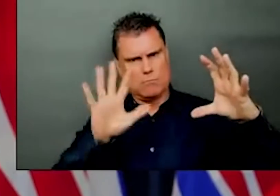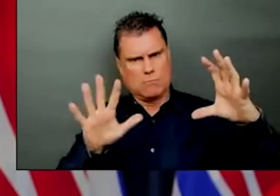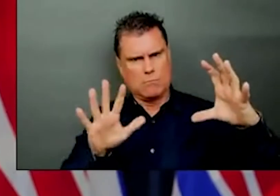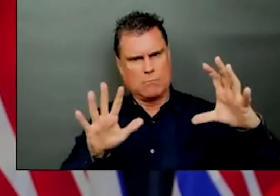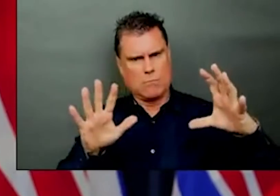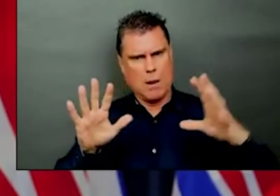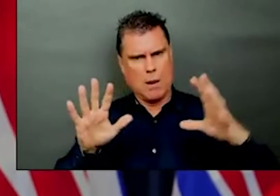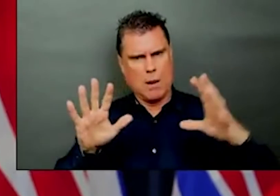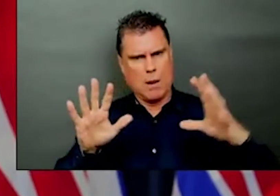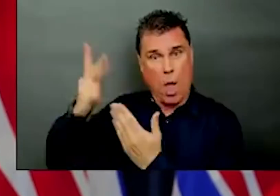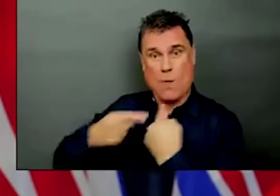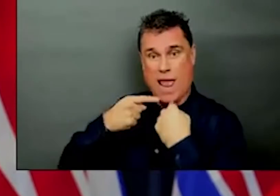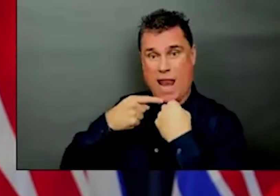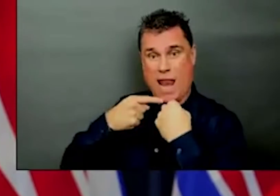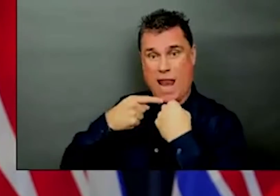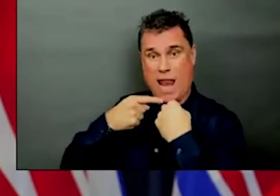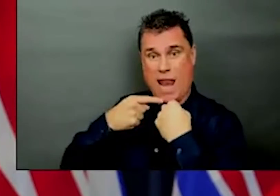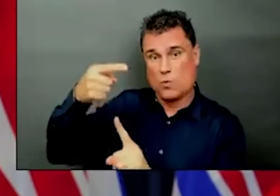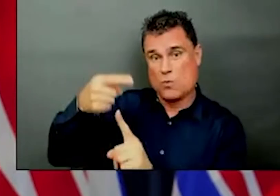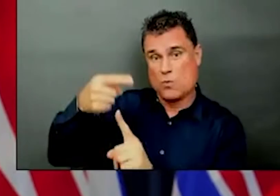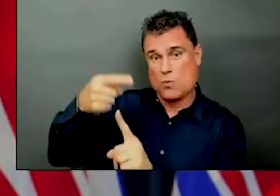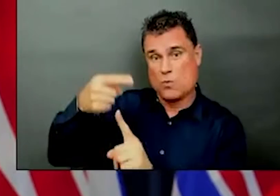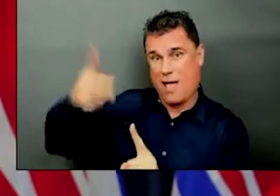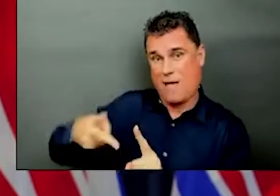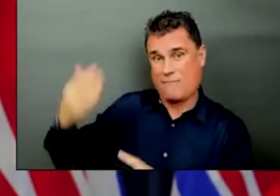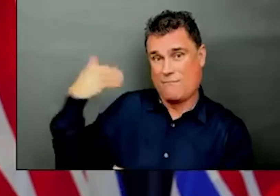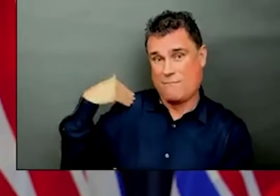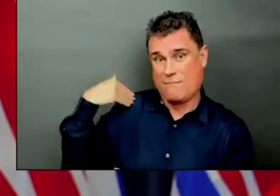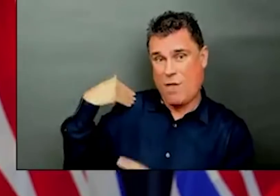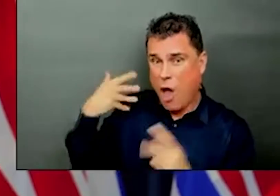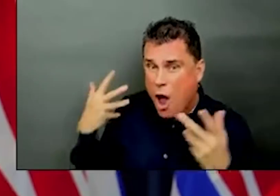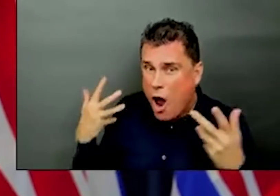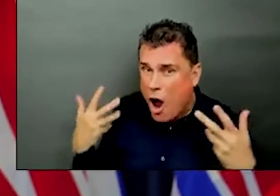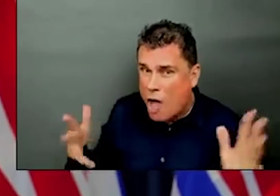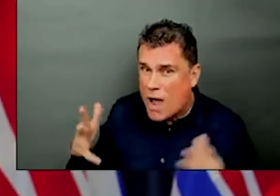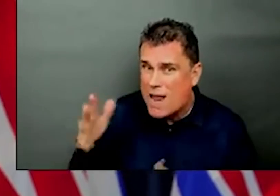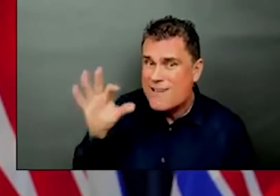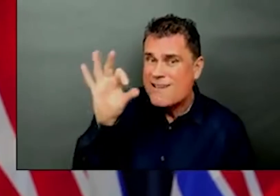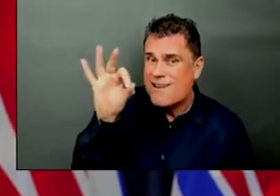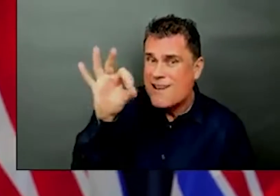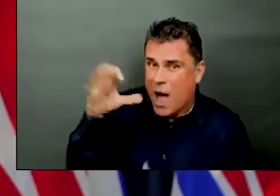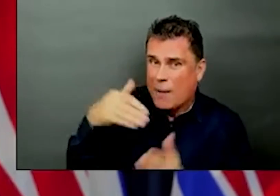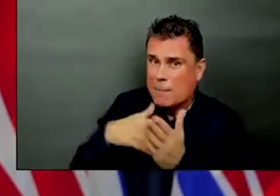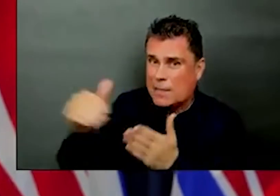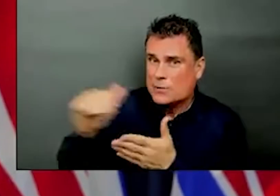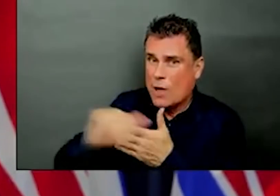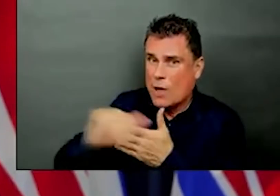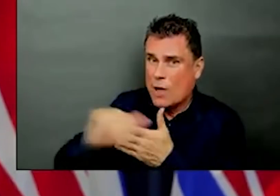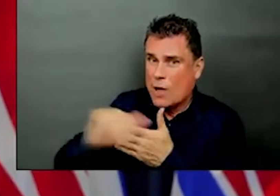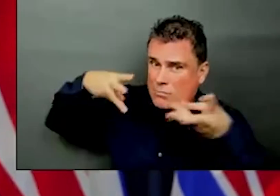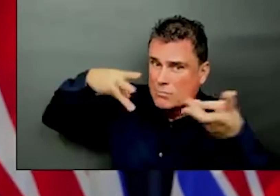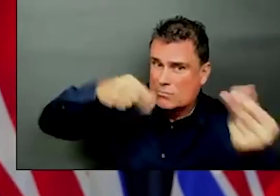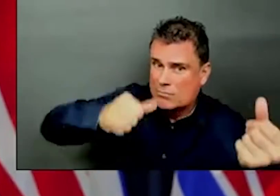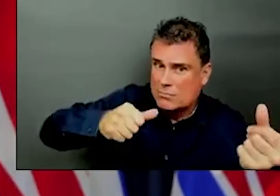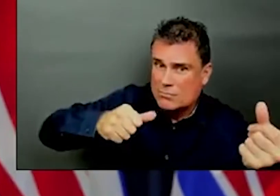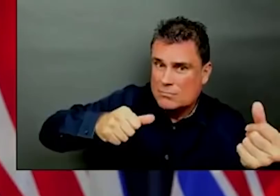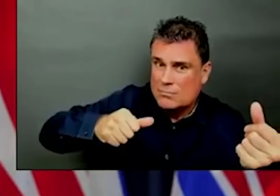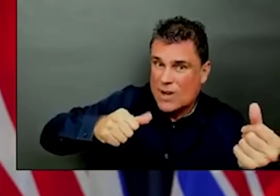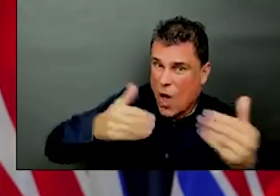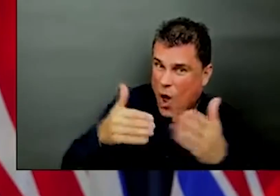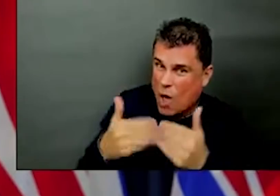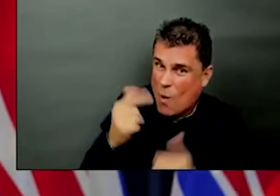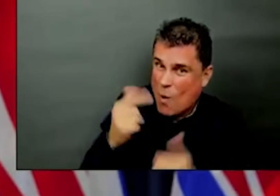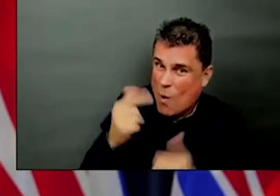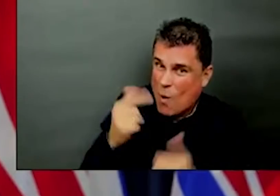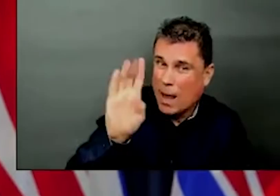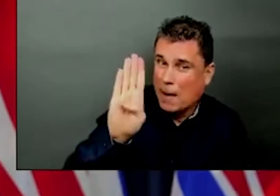to contemplate the notion that $900 million, just shy of $1 billion, has been transferred directly to British Columbians is